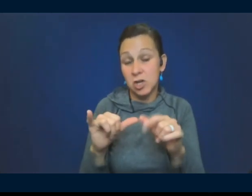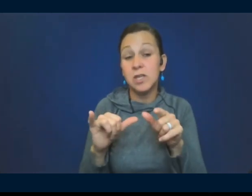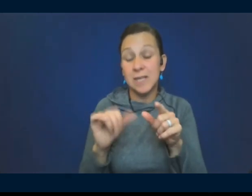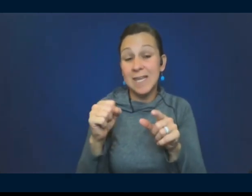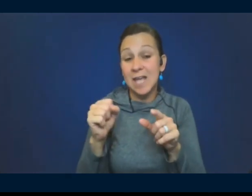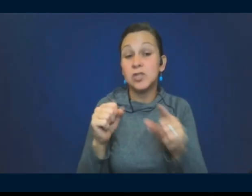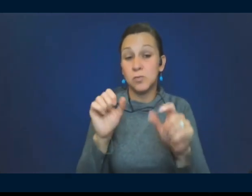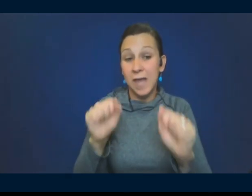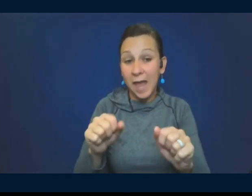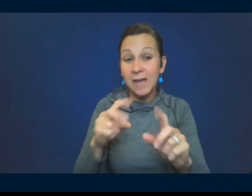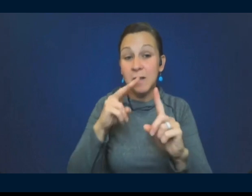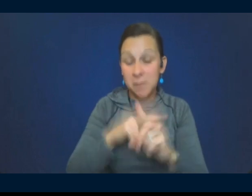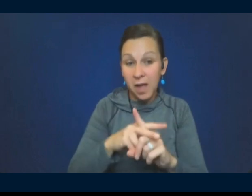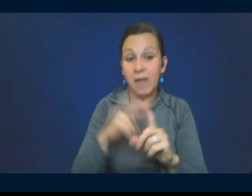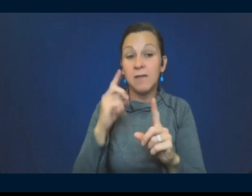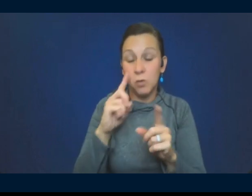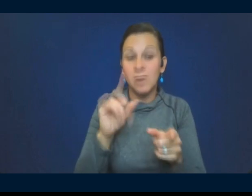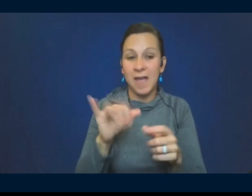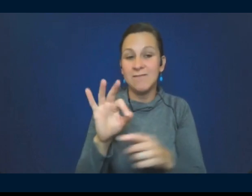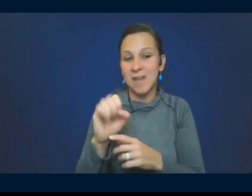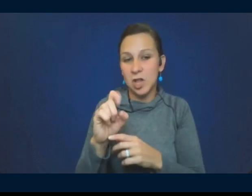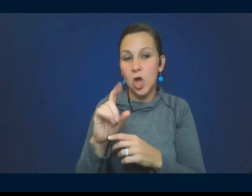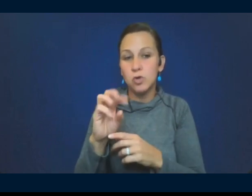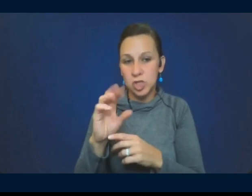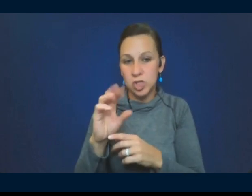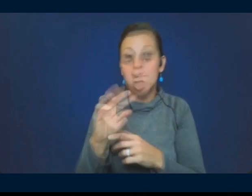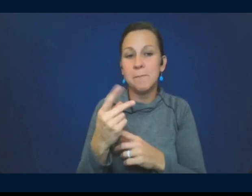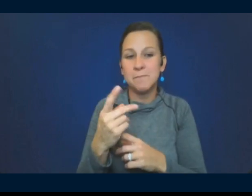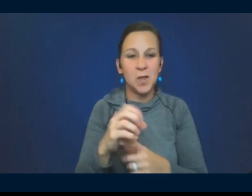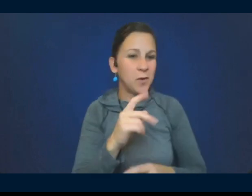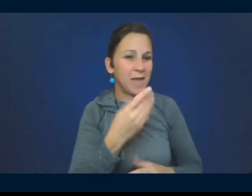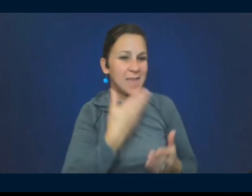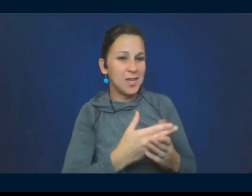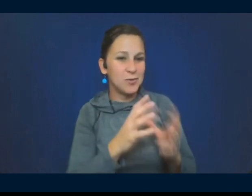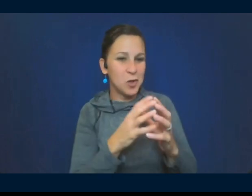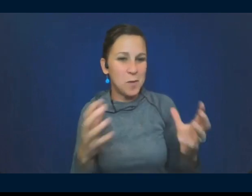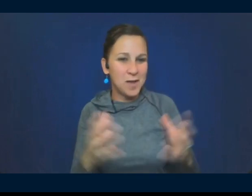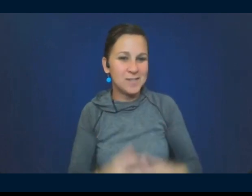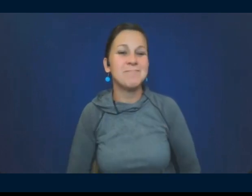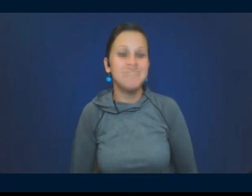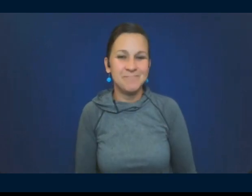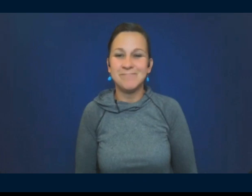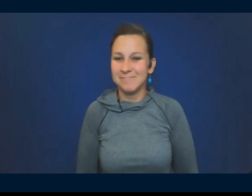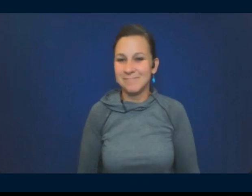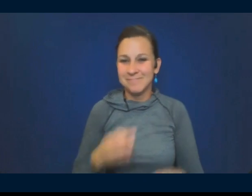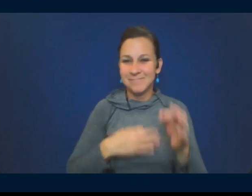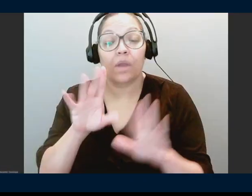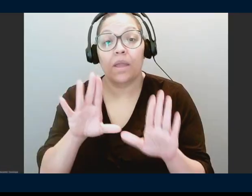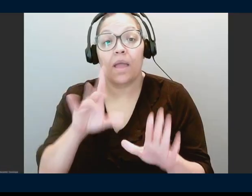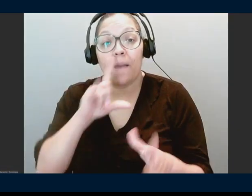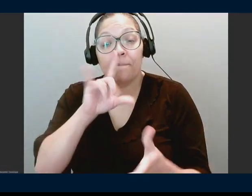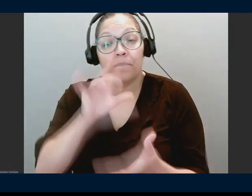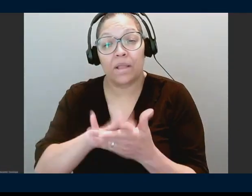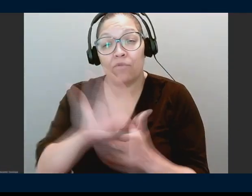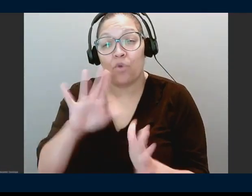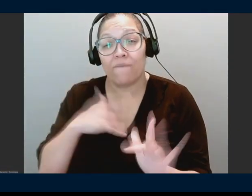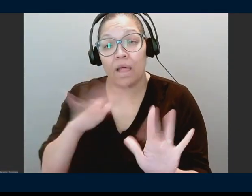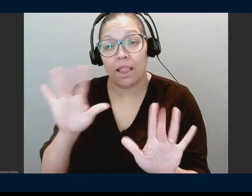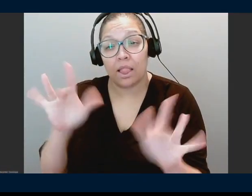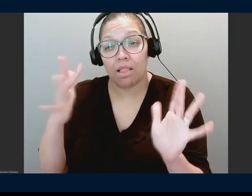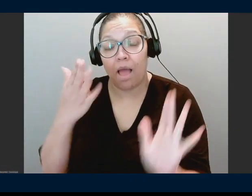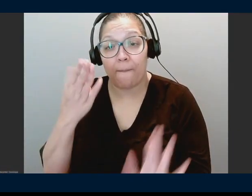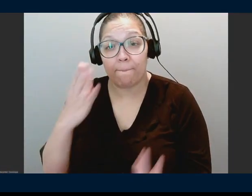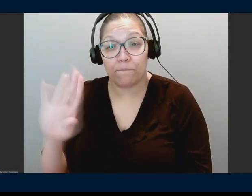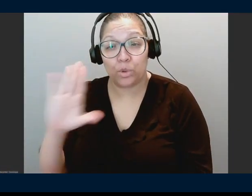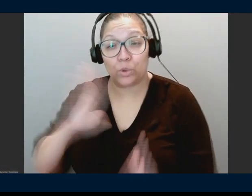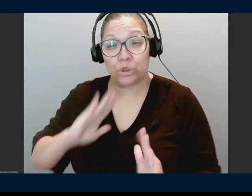apply for that fellowship. All right, thank you so much. Oh, okay. Great. I believe you have a light blue shirt on in the back. That's